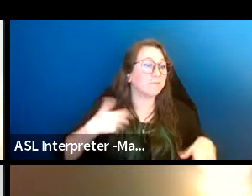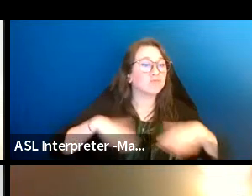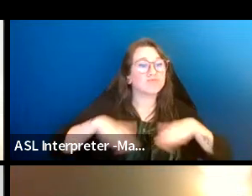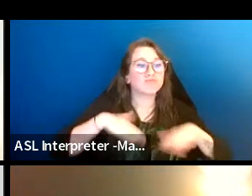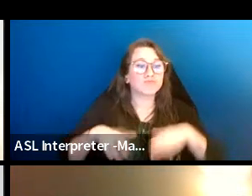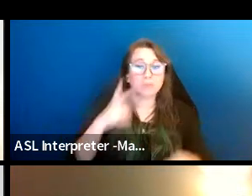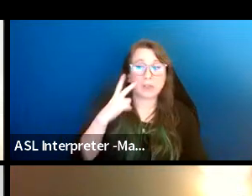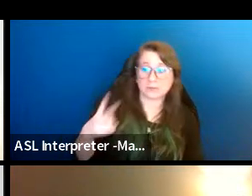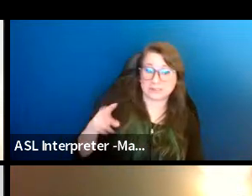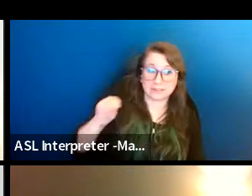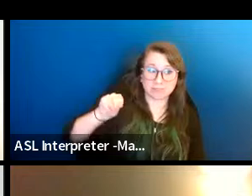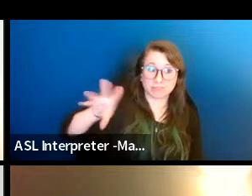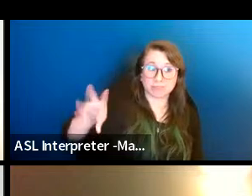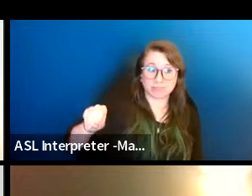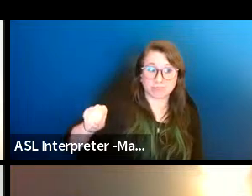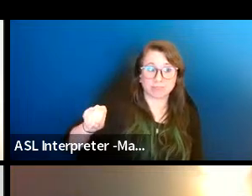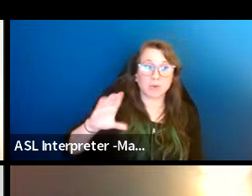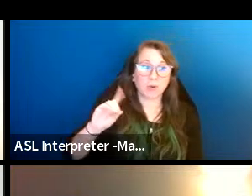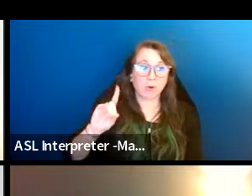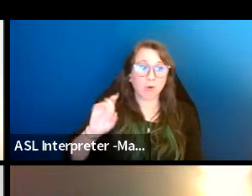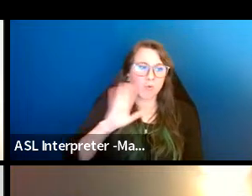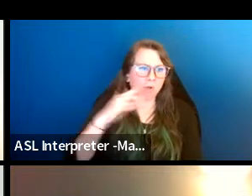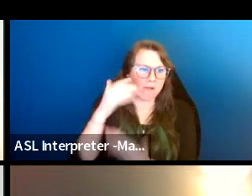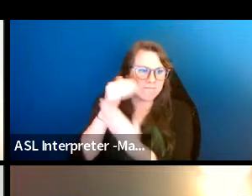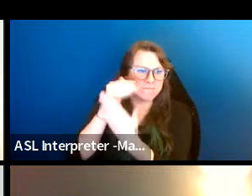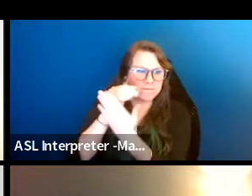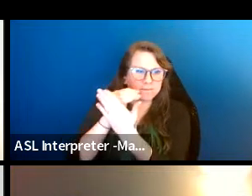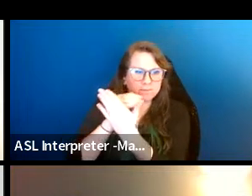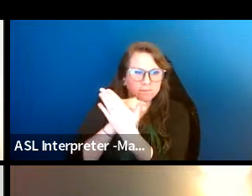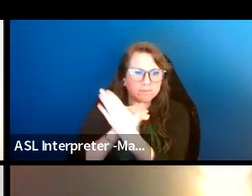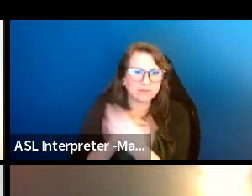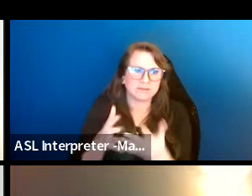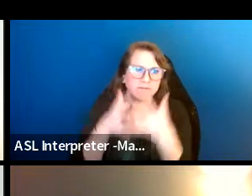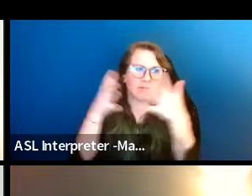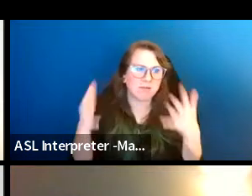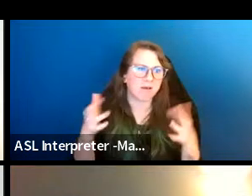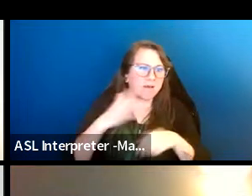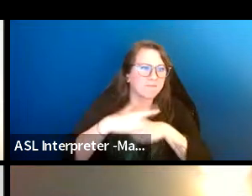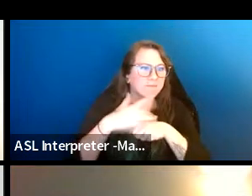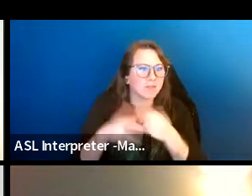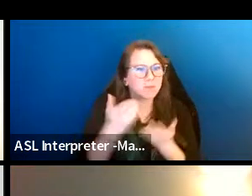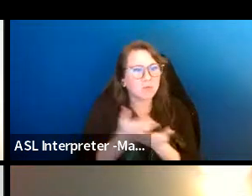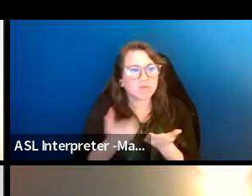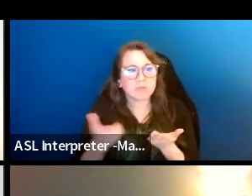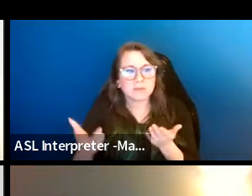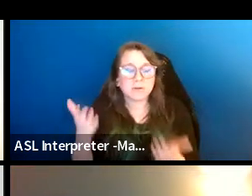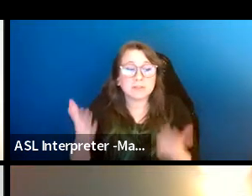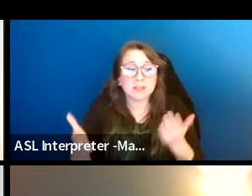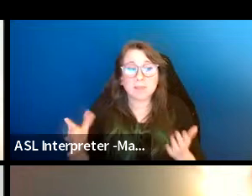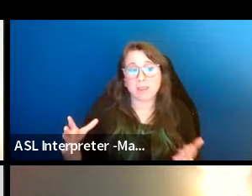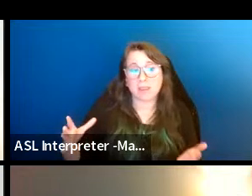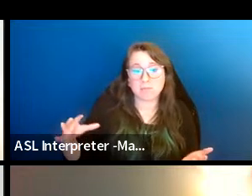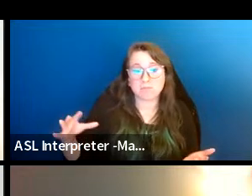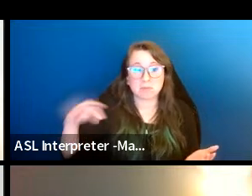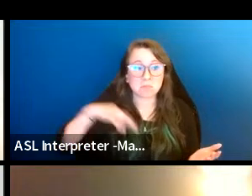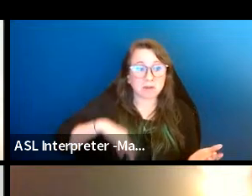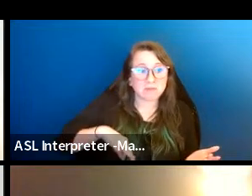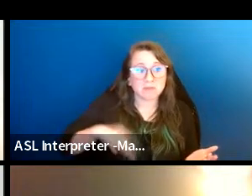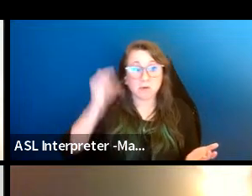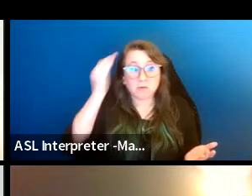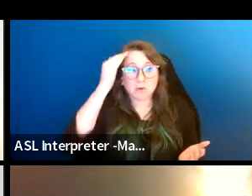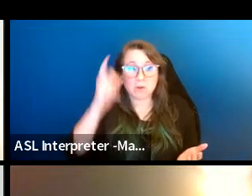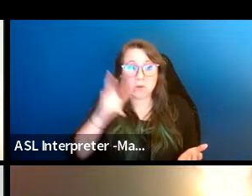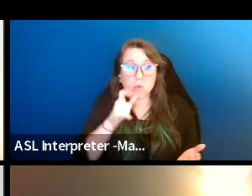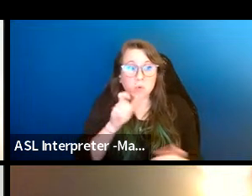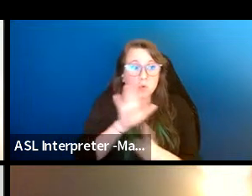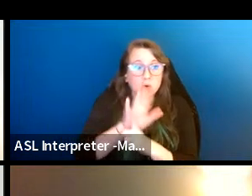like that, scan the QR code. It'll have a list of much available resources that you might find helpful, from knowing who your